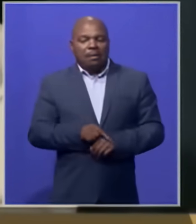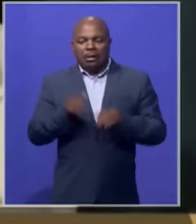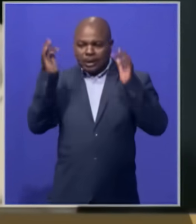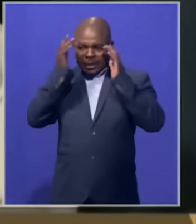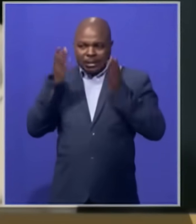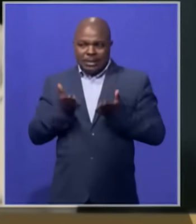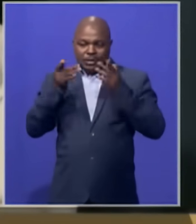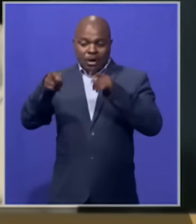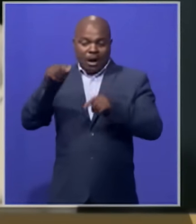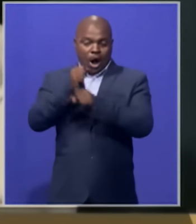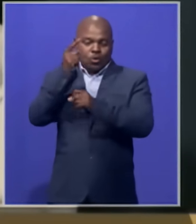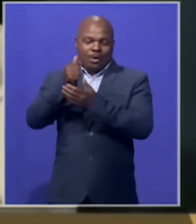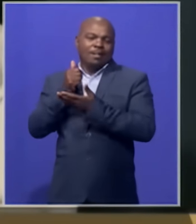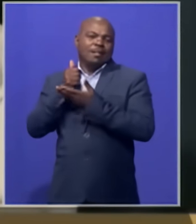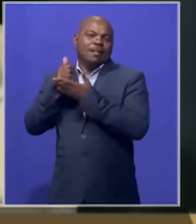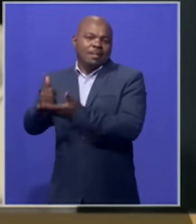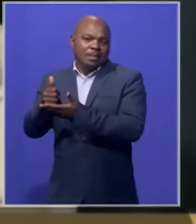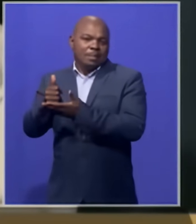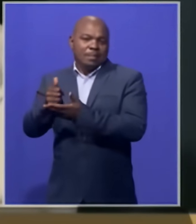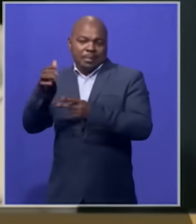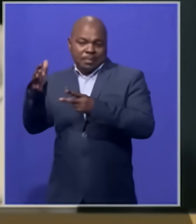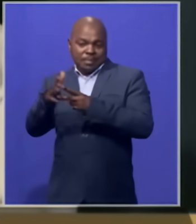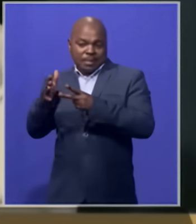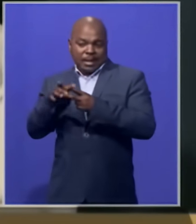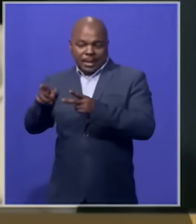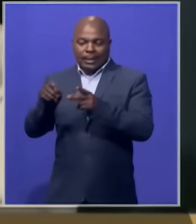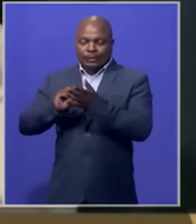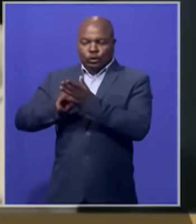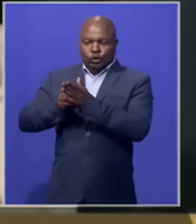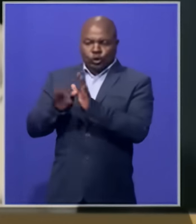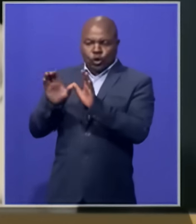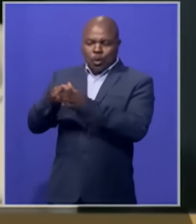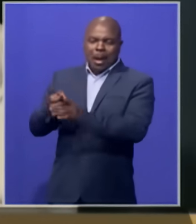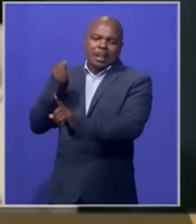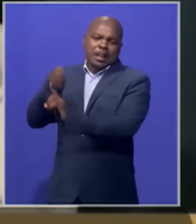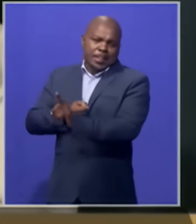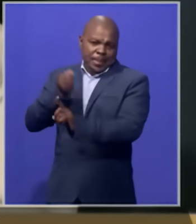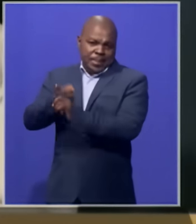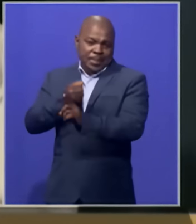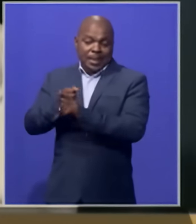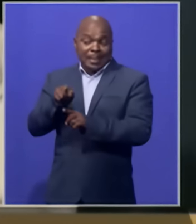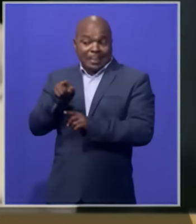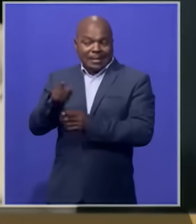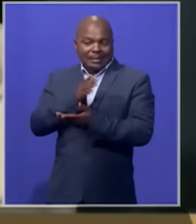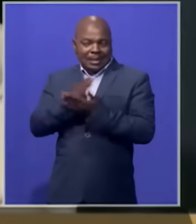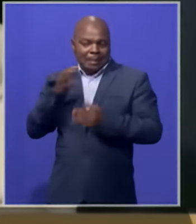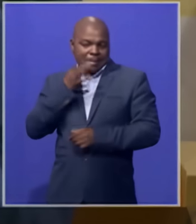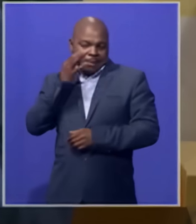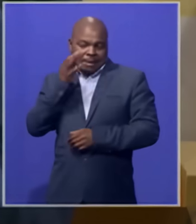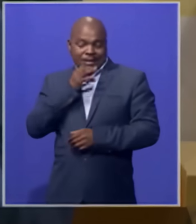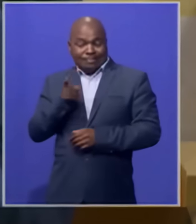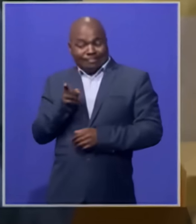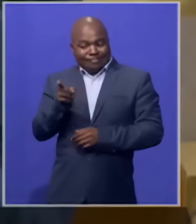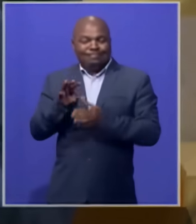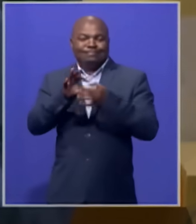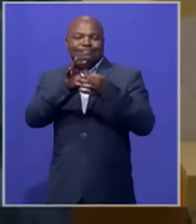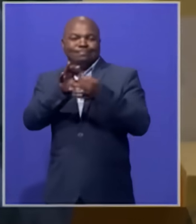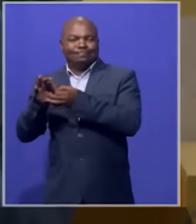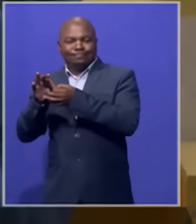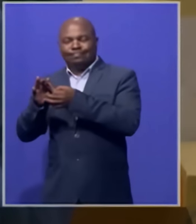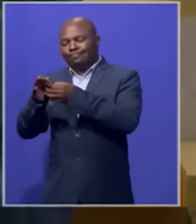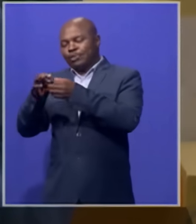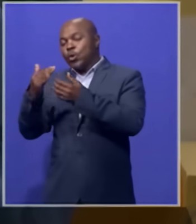bohlodi Gauteng bao ba lwantšhago le sehlopha sa digongwana tša bosenyi seo go nago le ditatofatšo tša gore se tlemana gareng